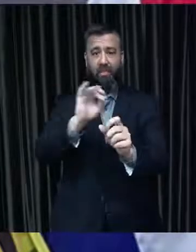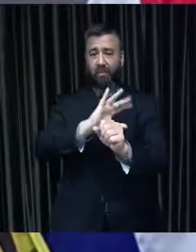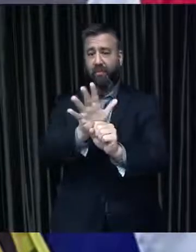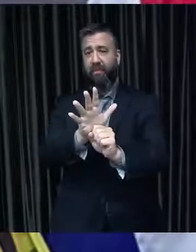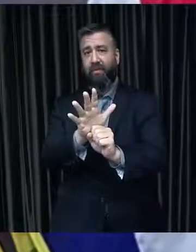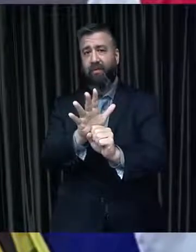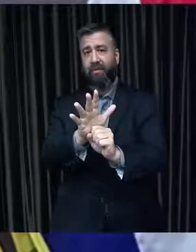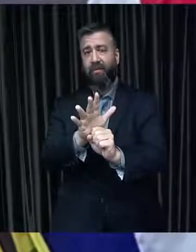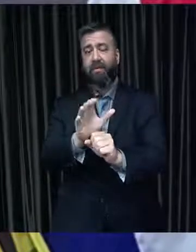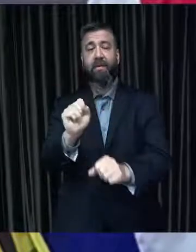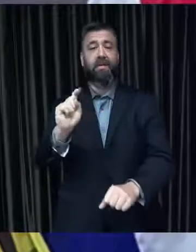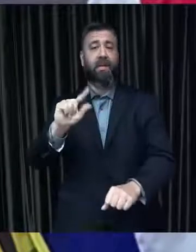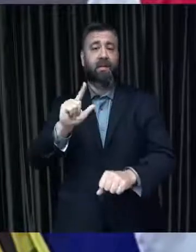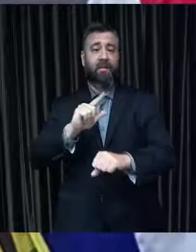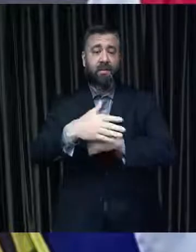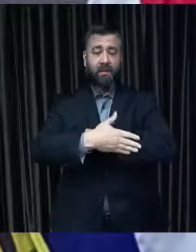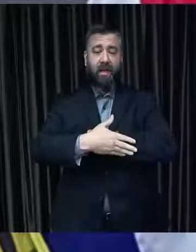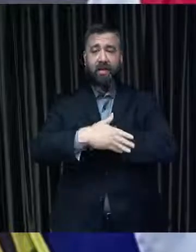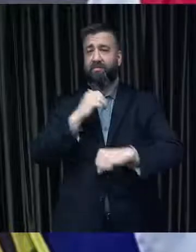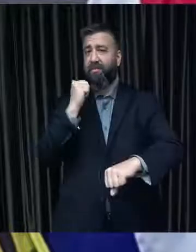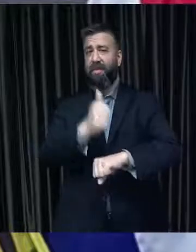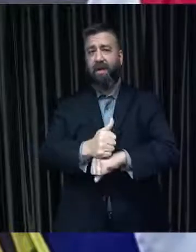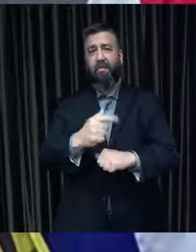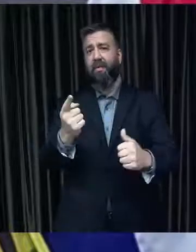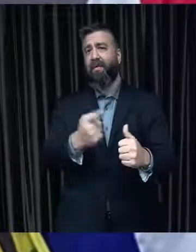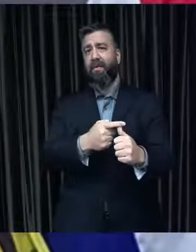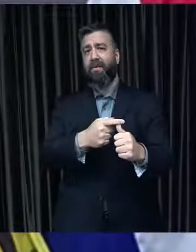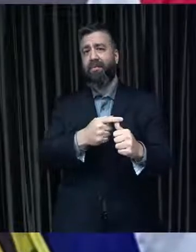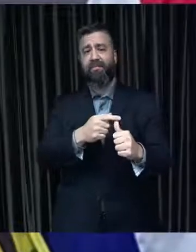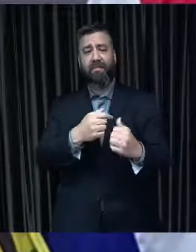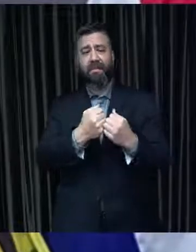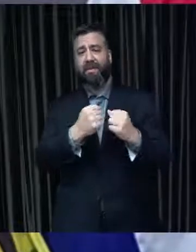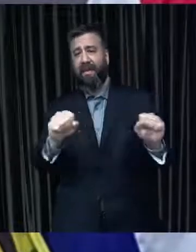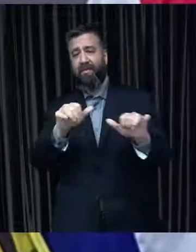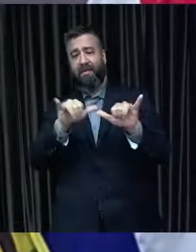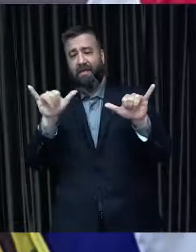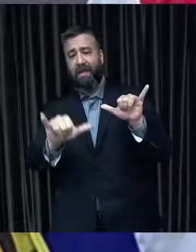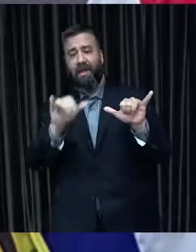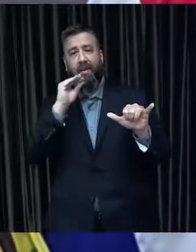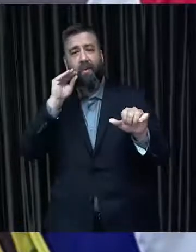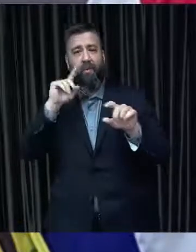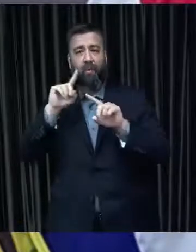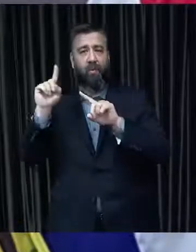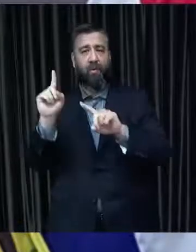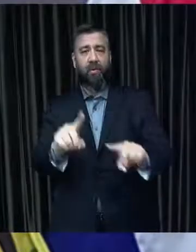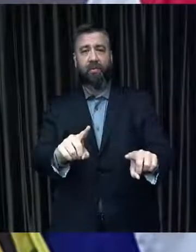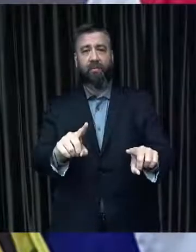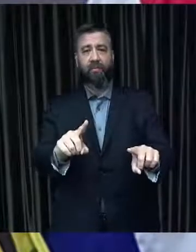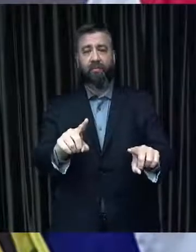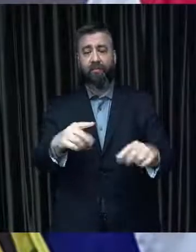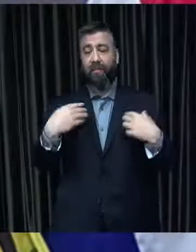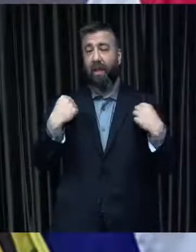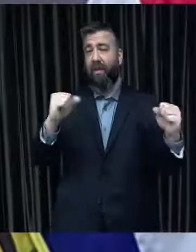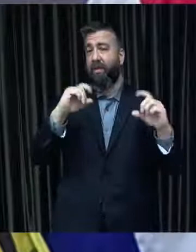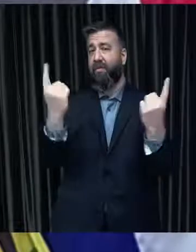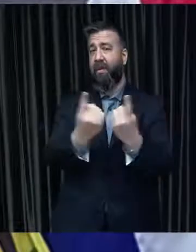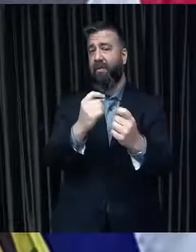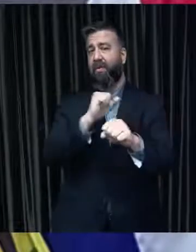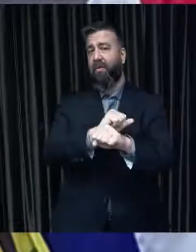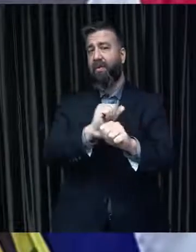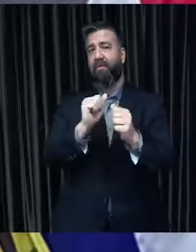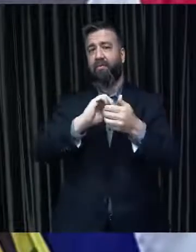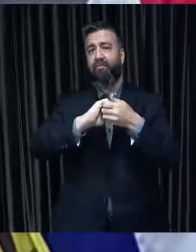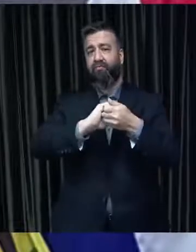quickly to put in place one of the first safer-at-home orders in the country, and the Department of Public Health worked with our hospitals to closely monitor what was